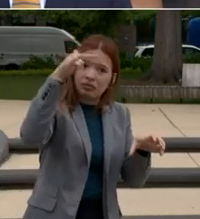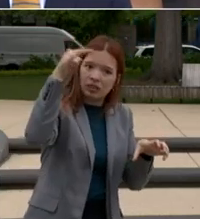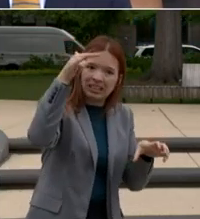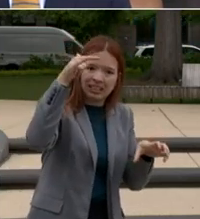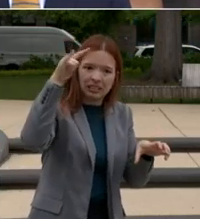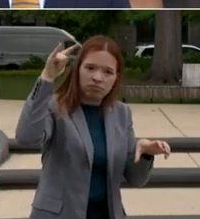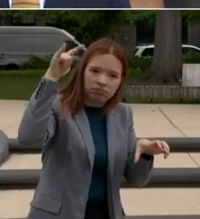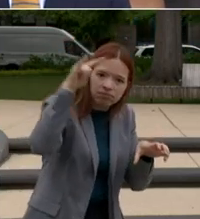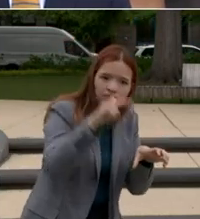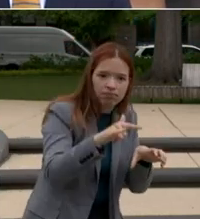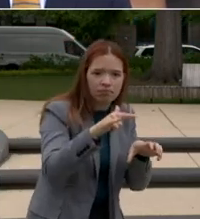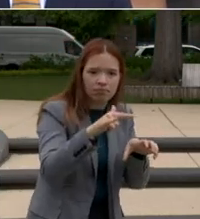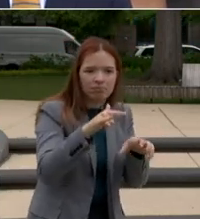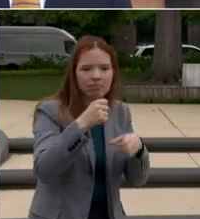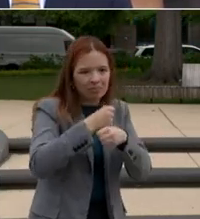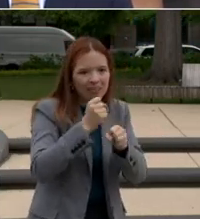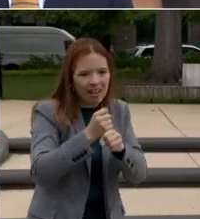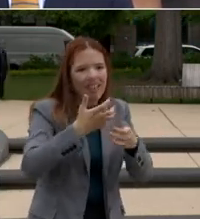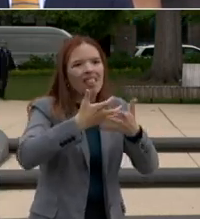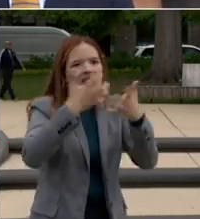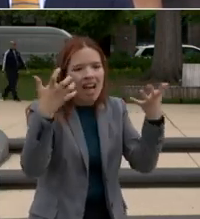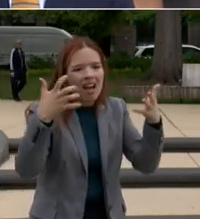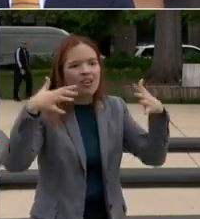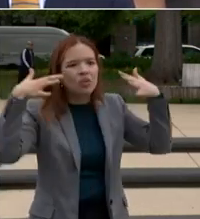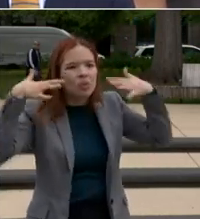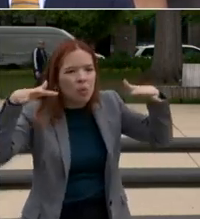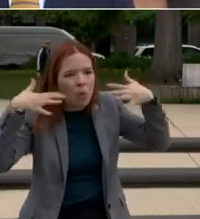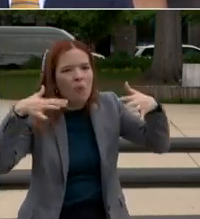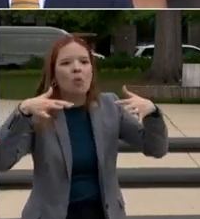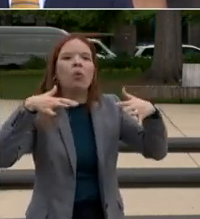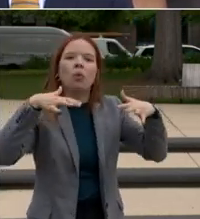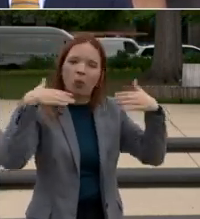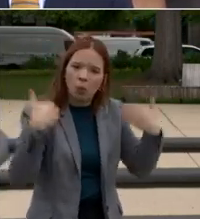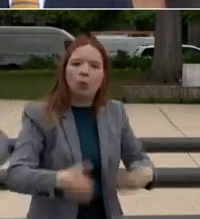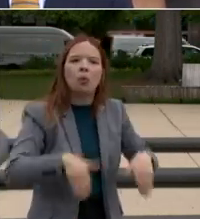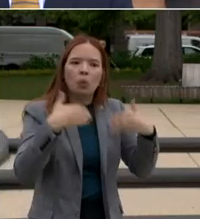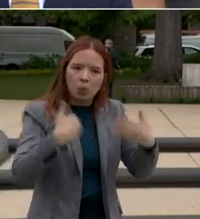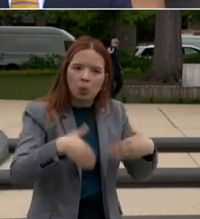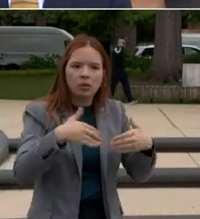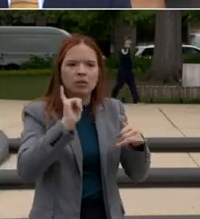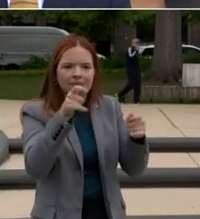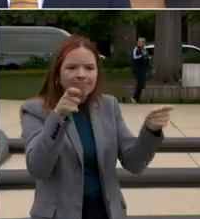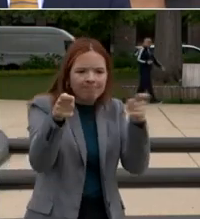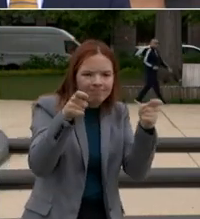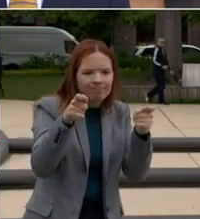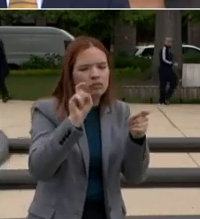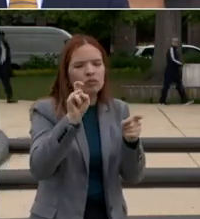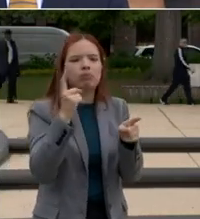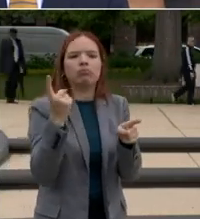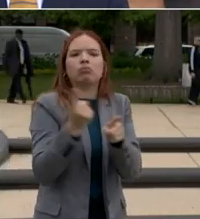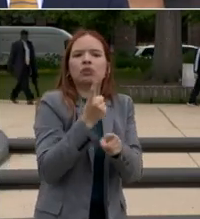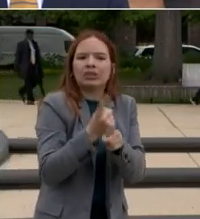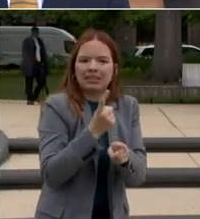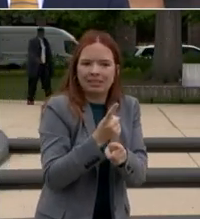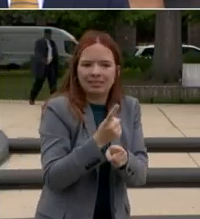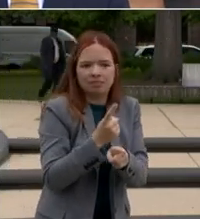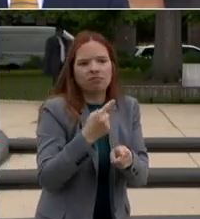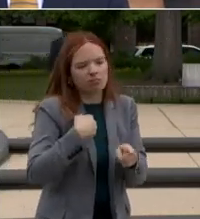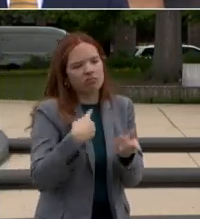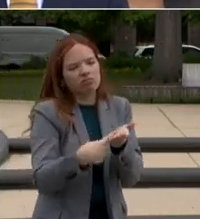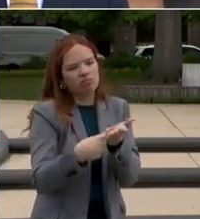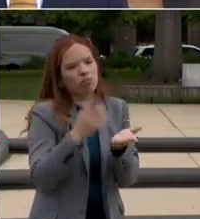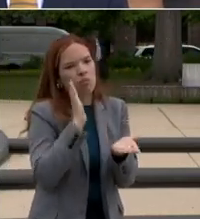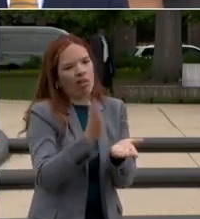a lot of noise for us are managed properly. So we would engage in that conversation with